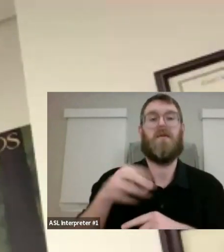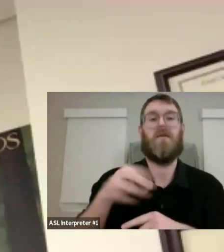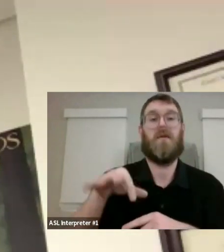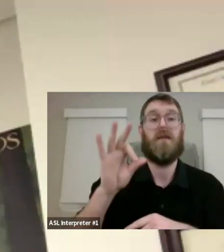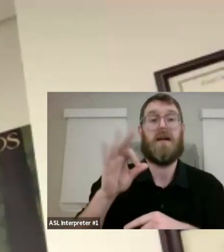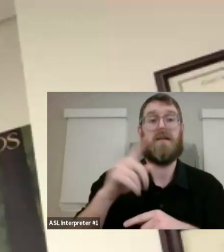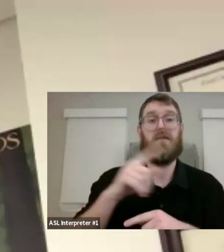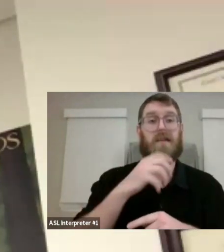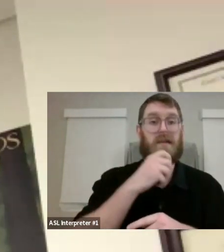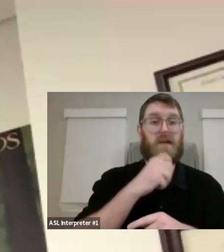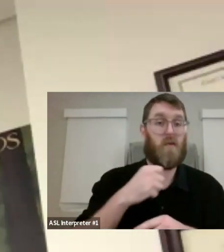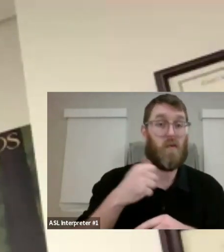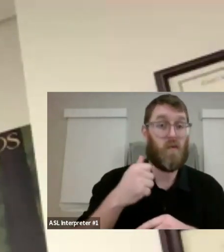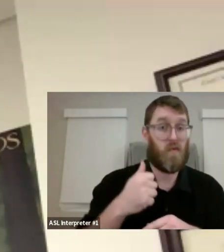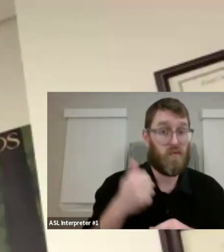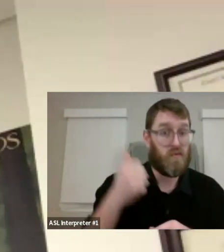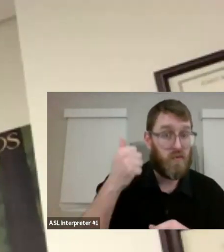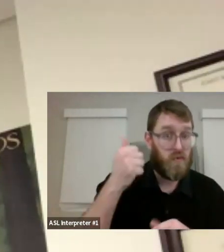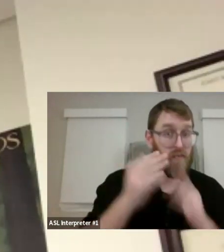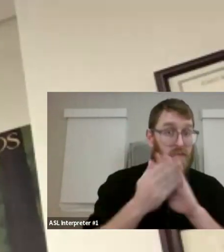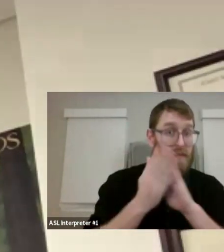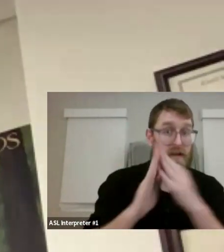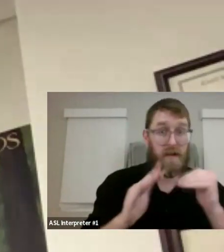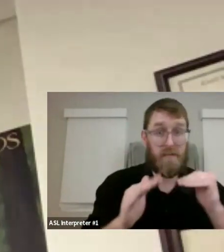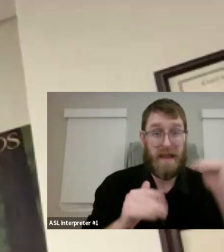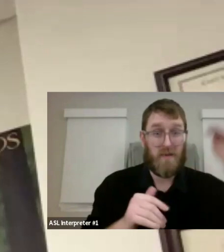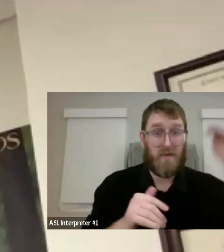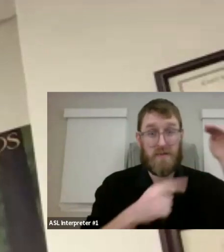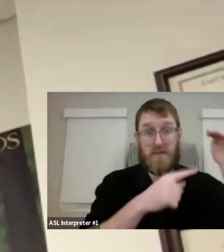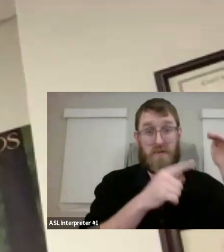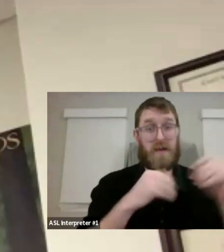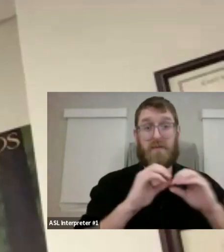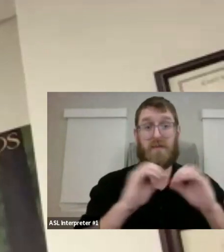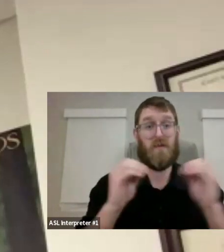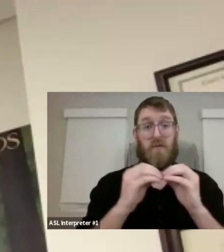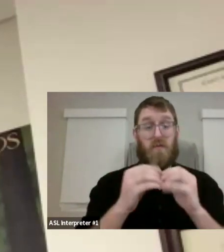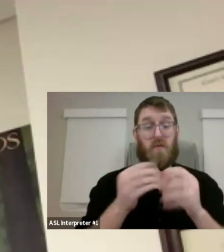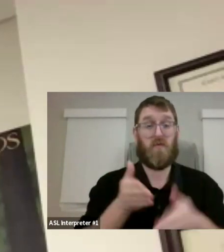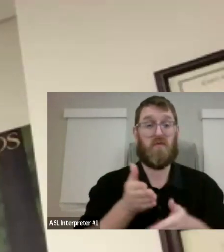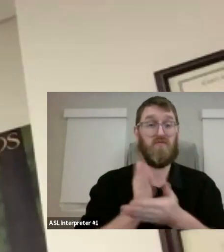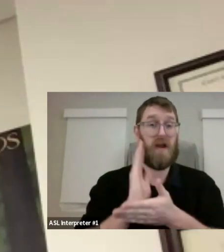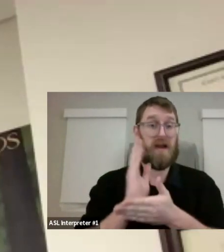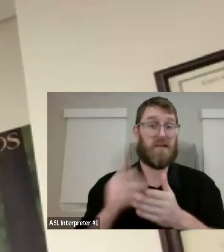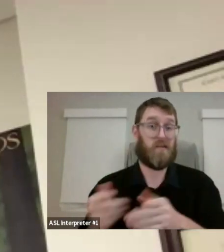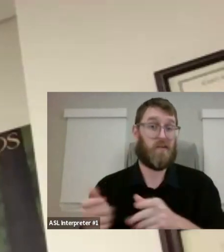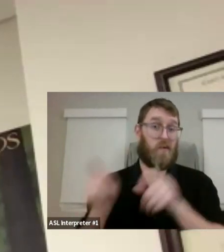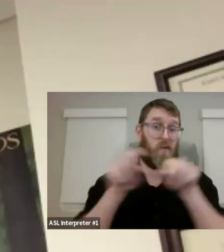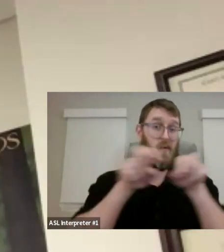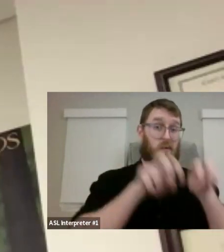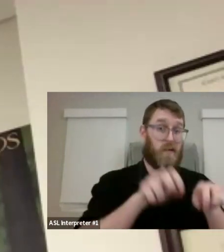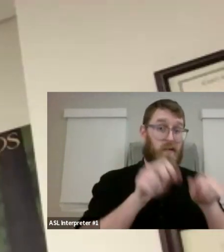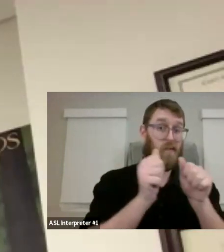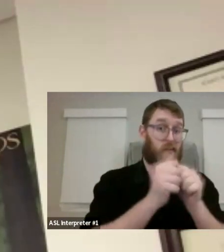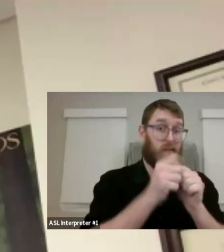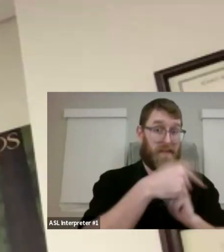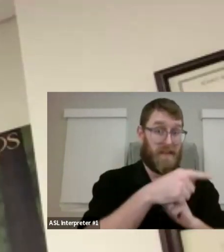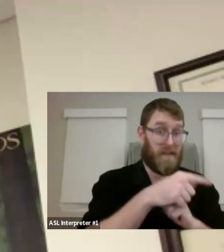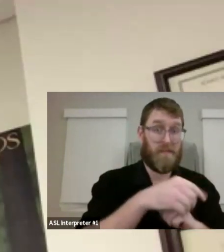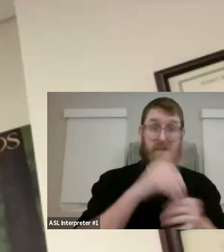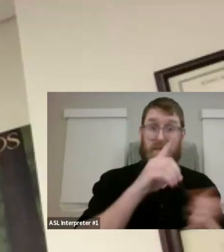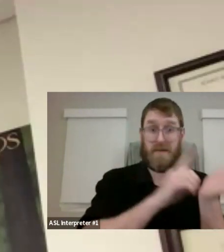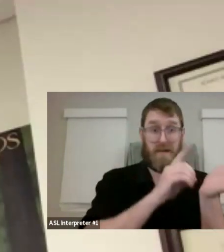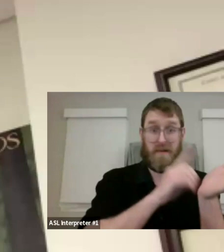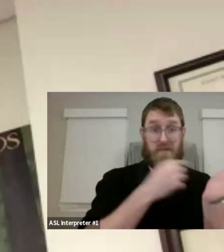as they get older and become adults, you have no more rights to go in there to meet with the doctors, and they're not going to tell you